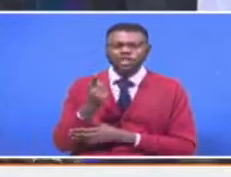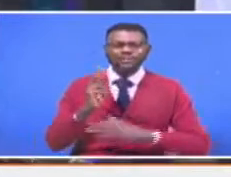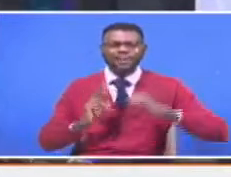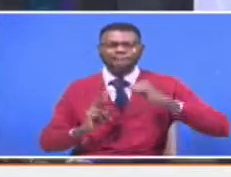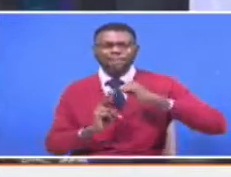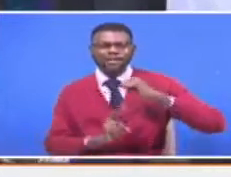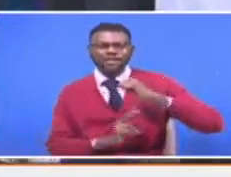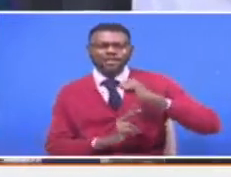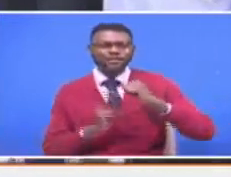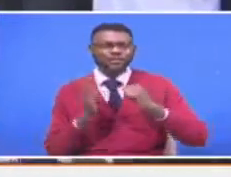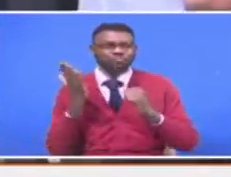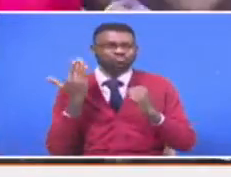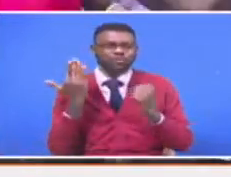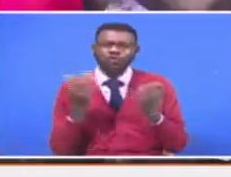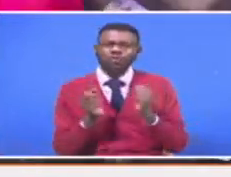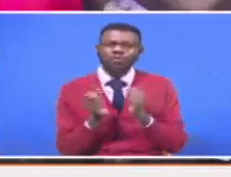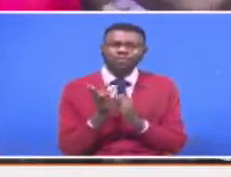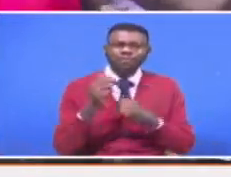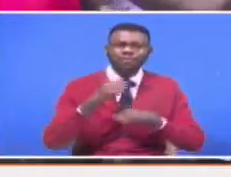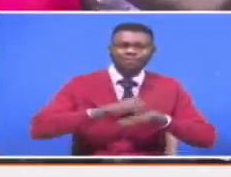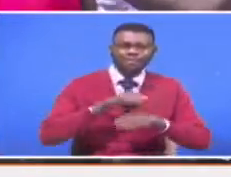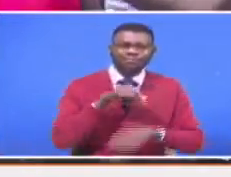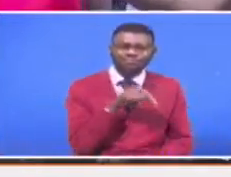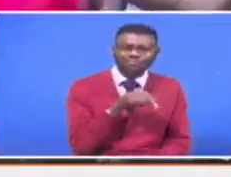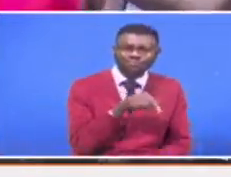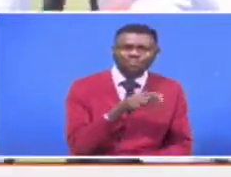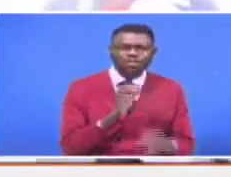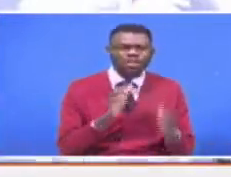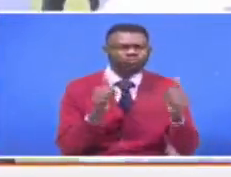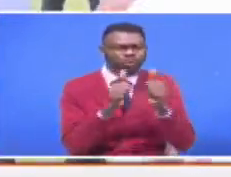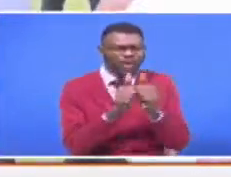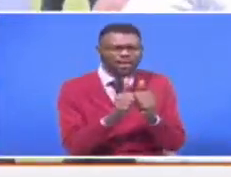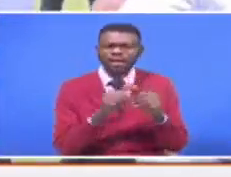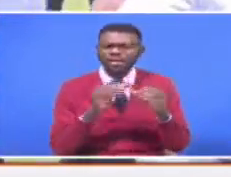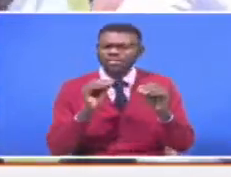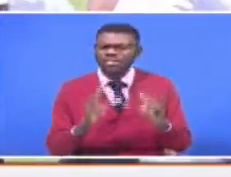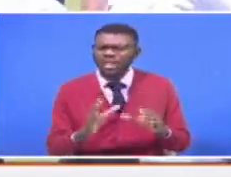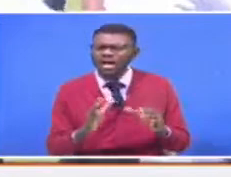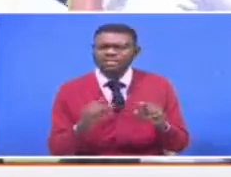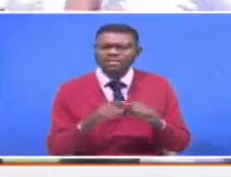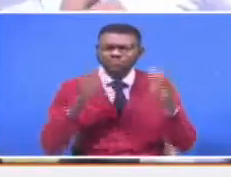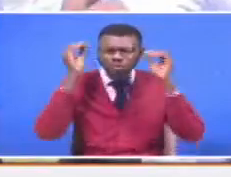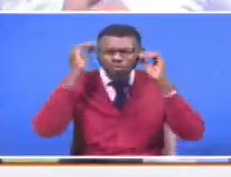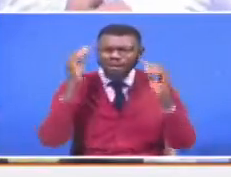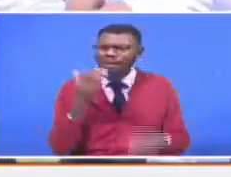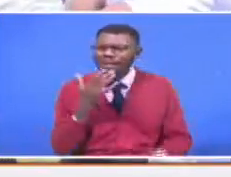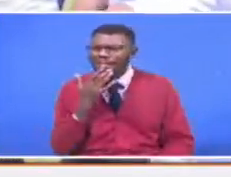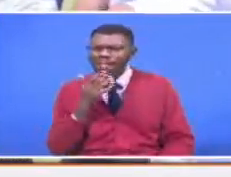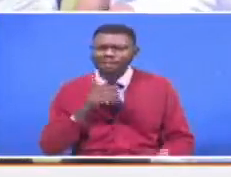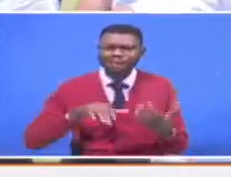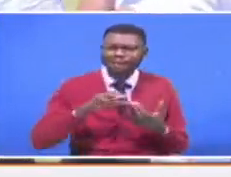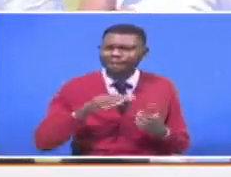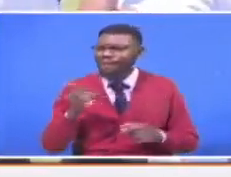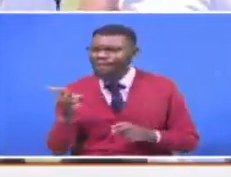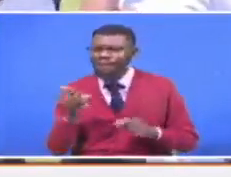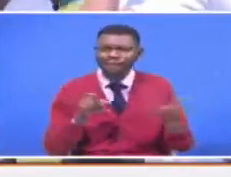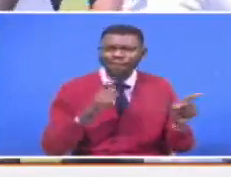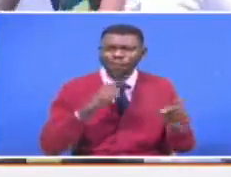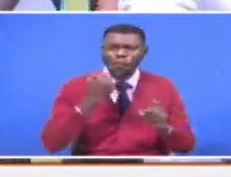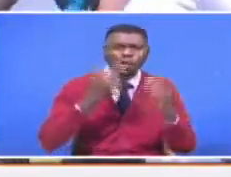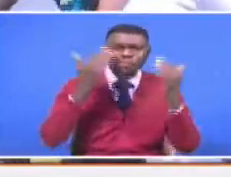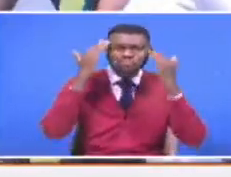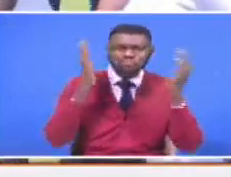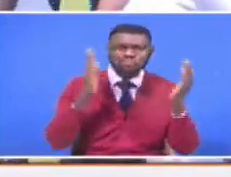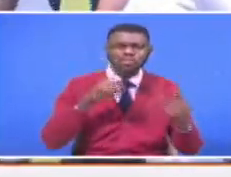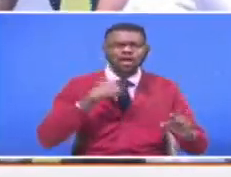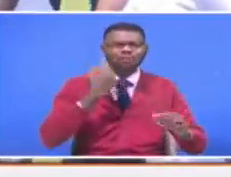Ngeria Girls Secondary School in Uasin Gishu County, they gave teachers and other students a hard time identifying them, a phrase